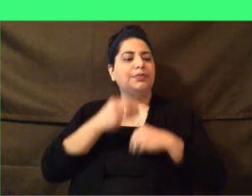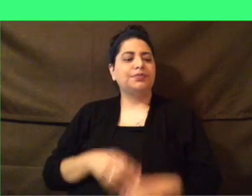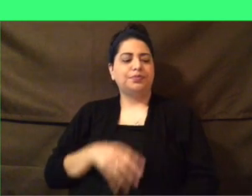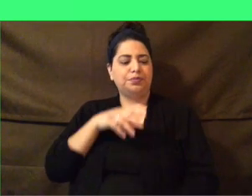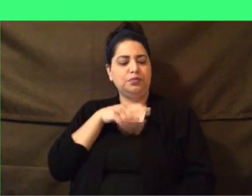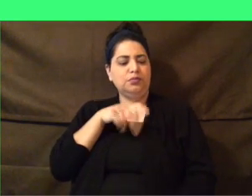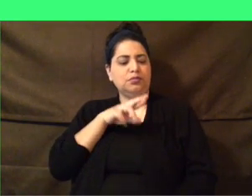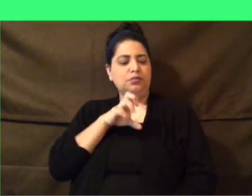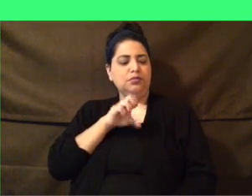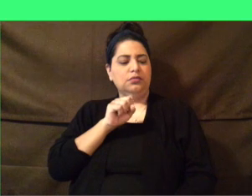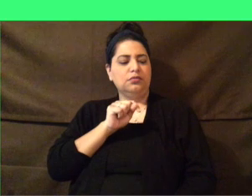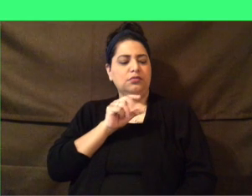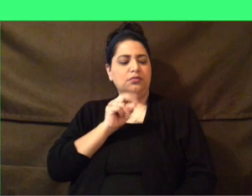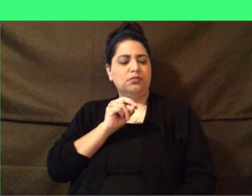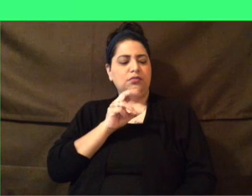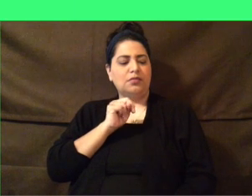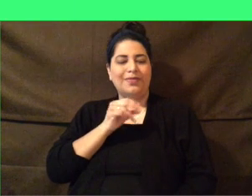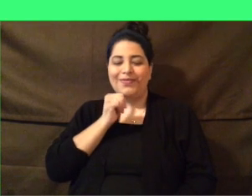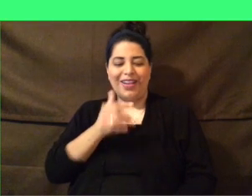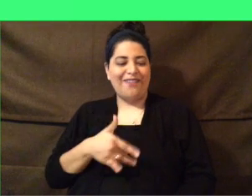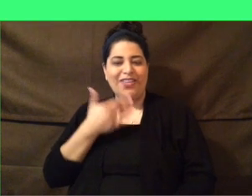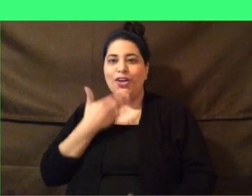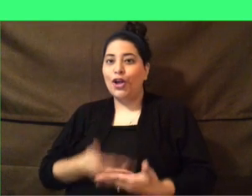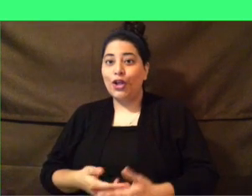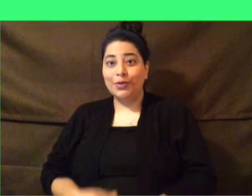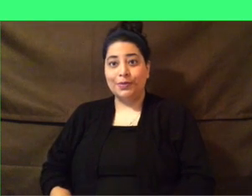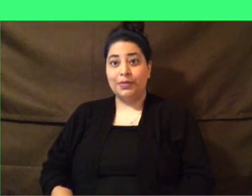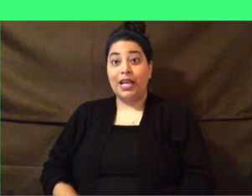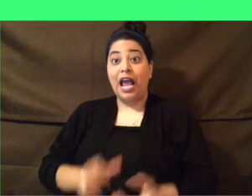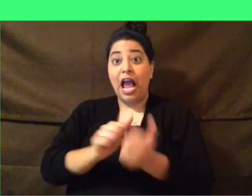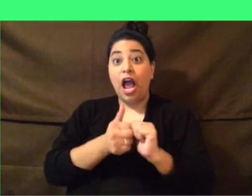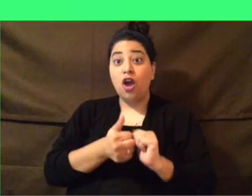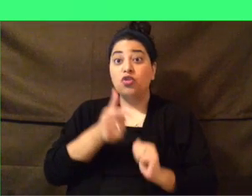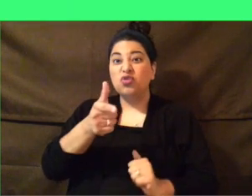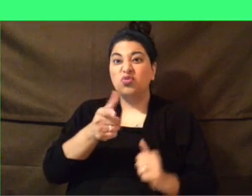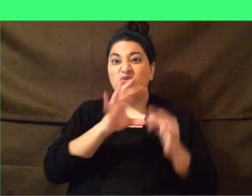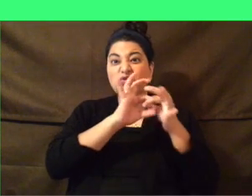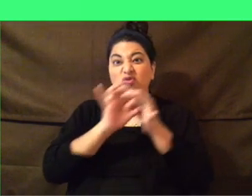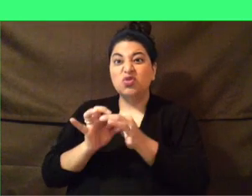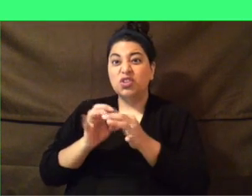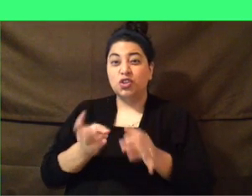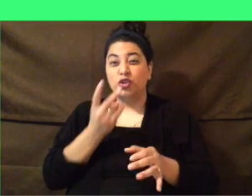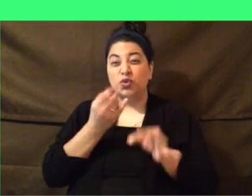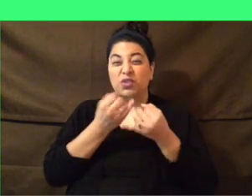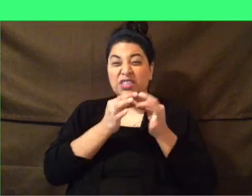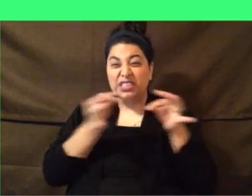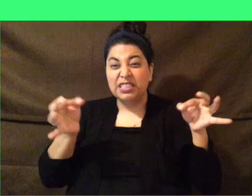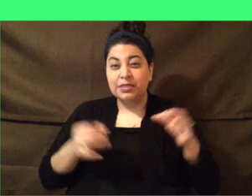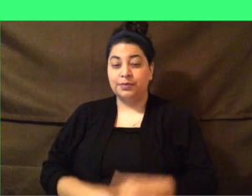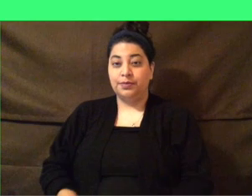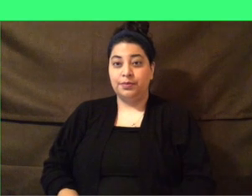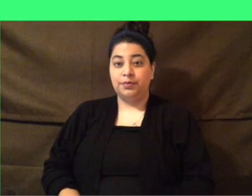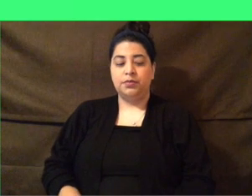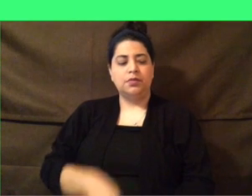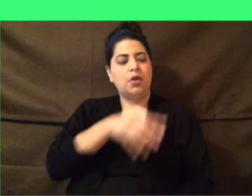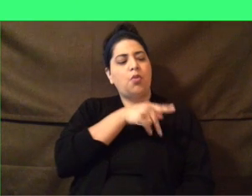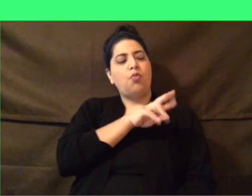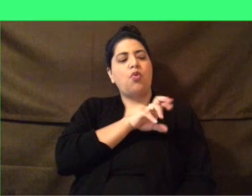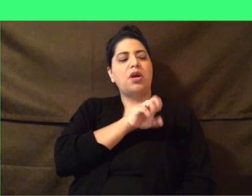eat. Preston wasn't feeling well. 2 independent clauses. How would you join them?